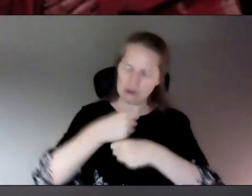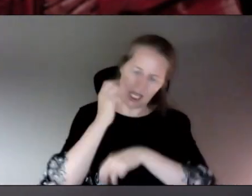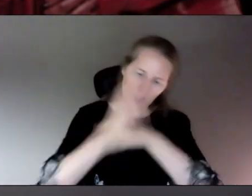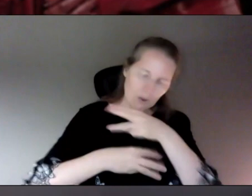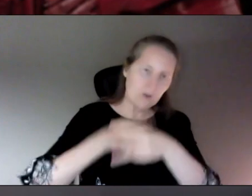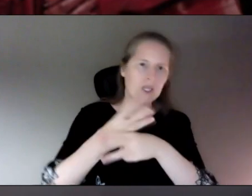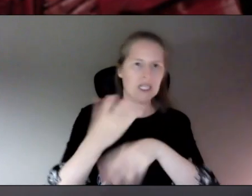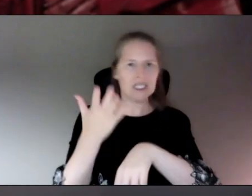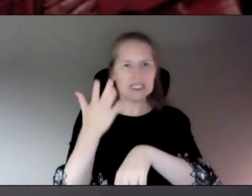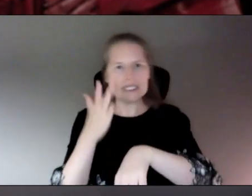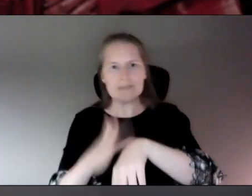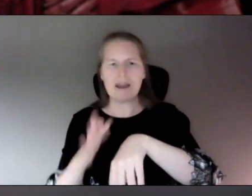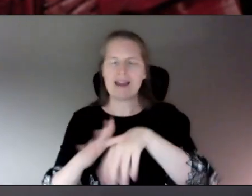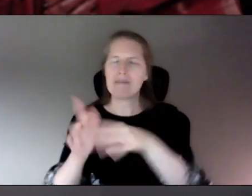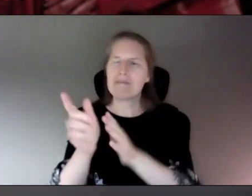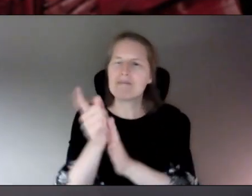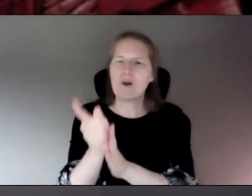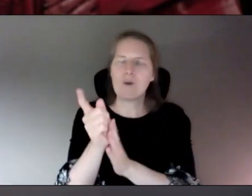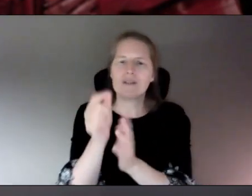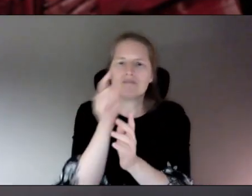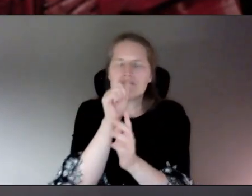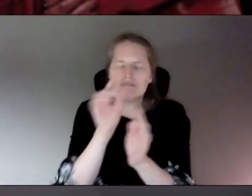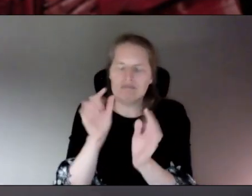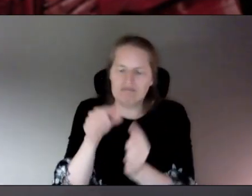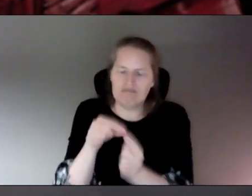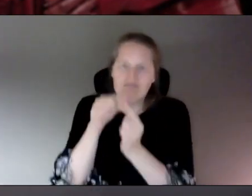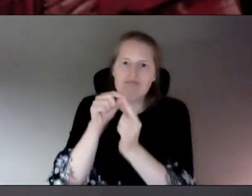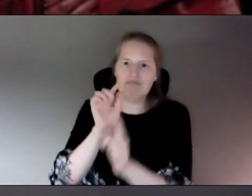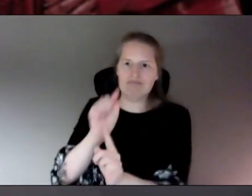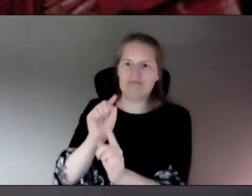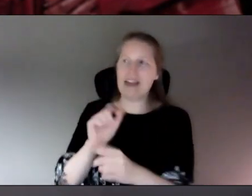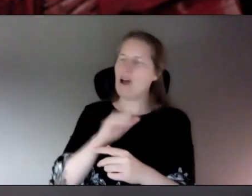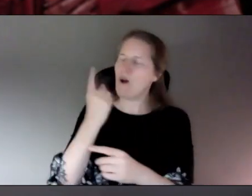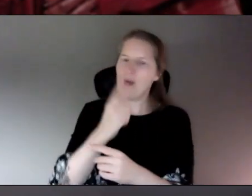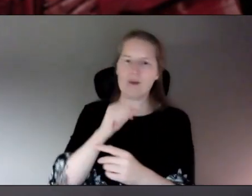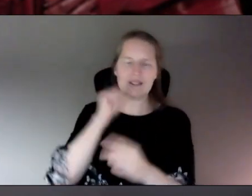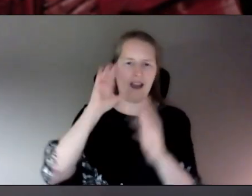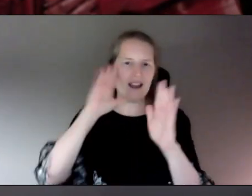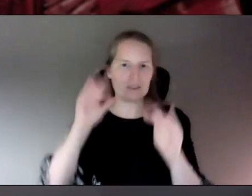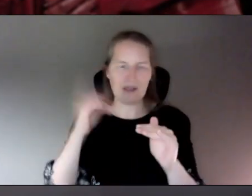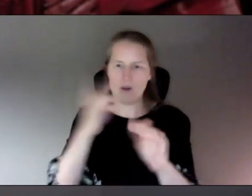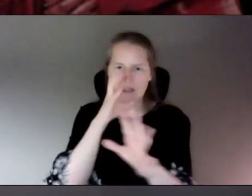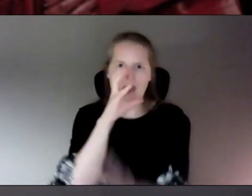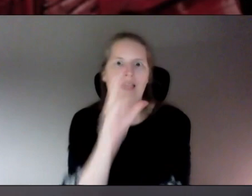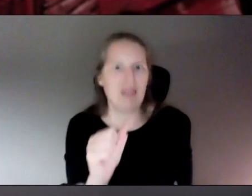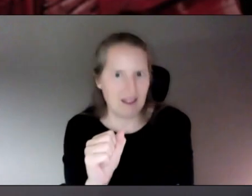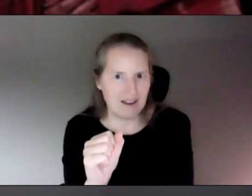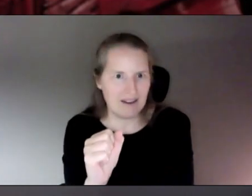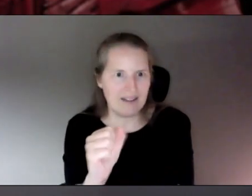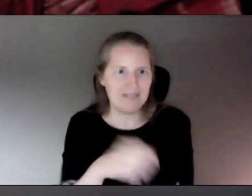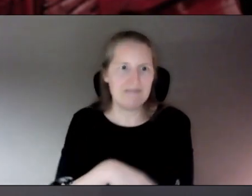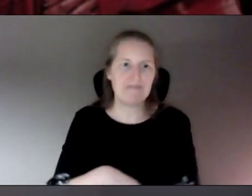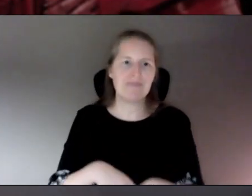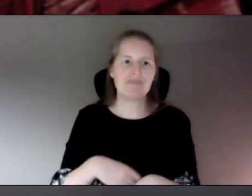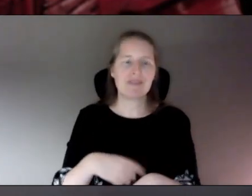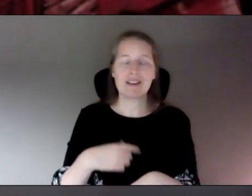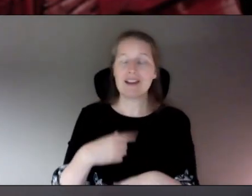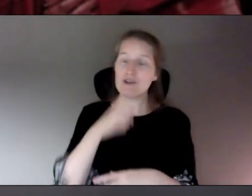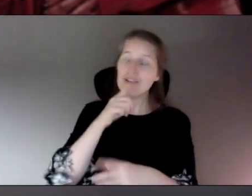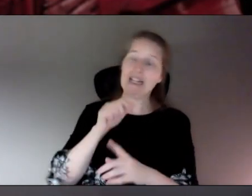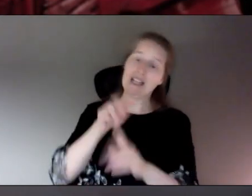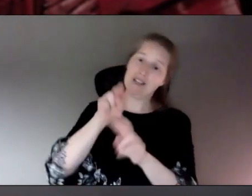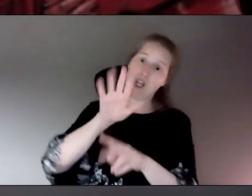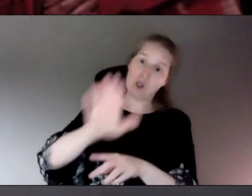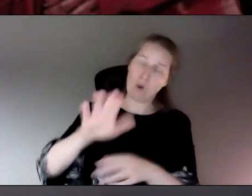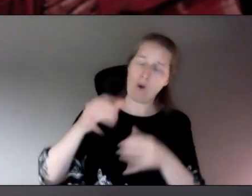moments unlike anyone else, and they are always unexpected and captivating. I thought nothing would or could top your